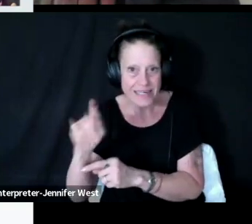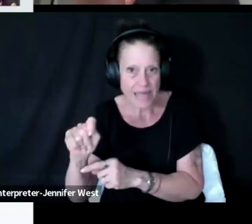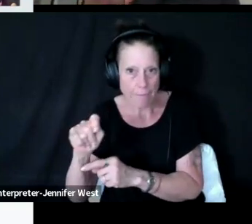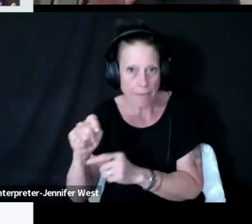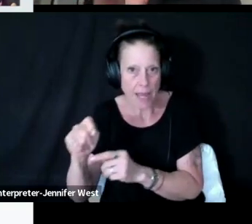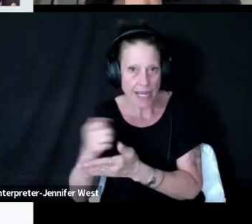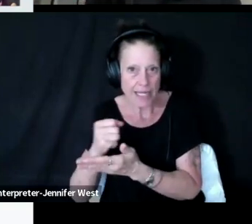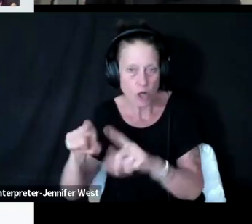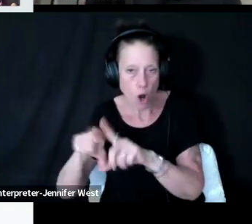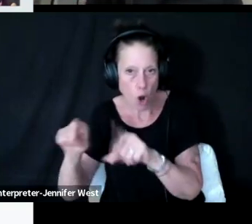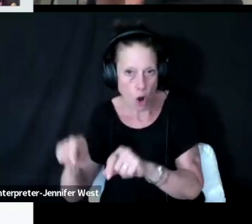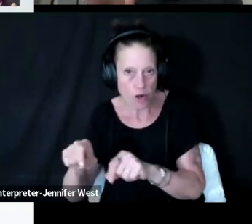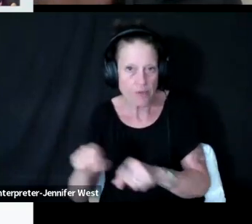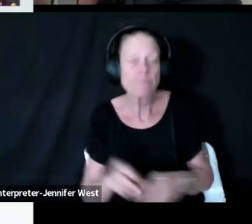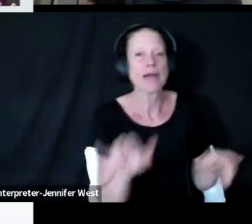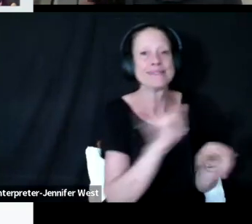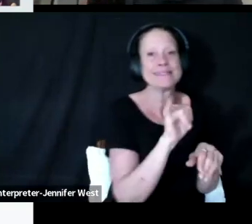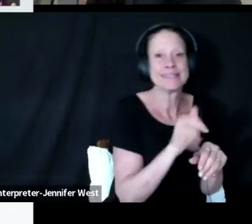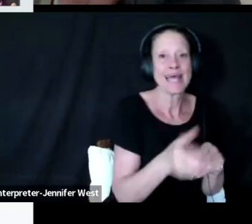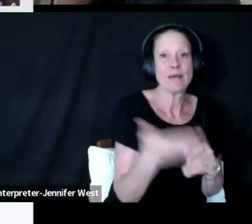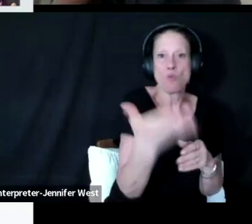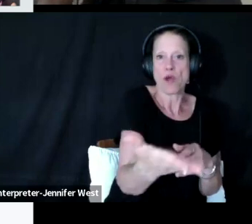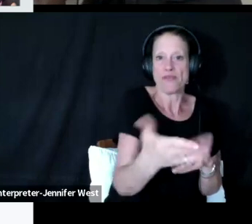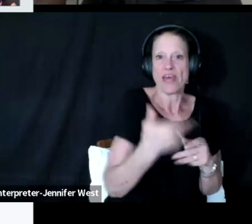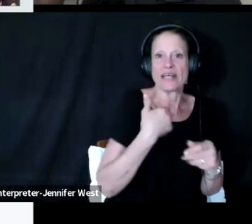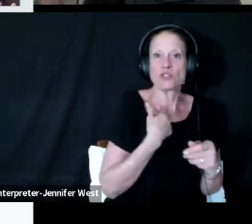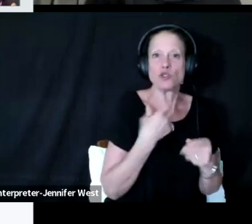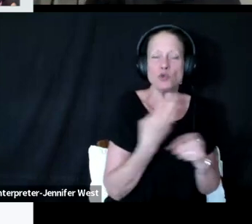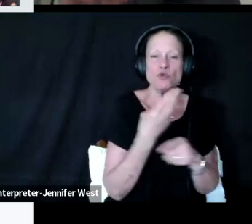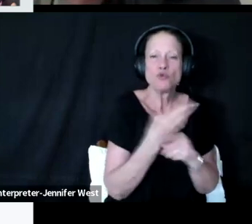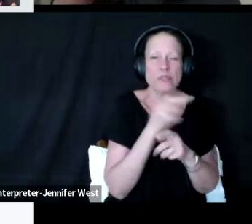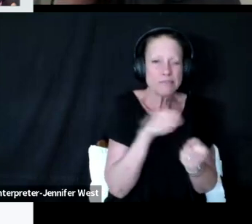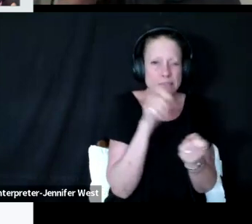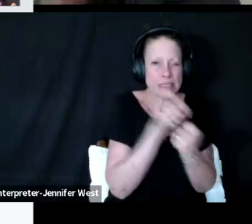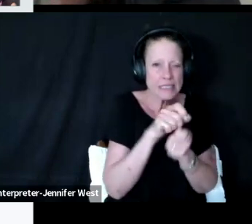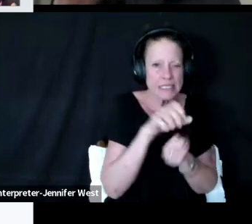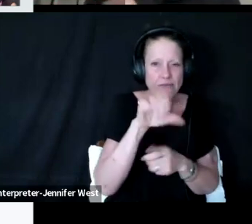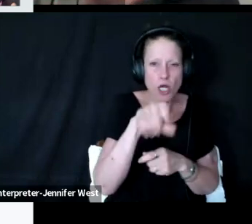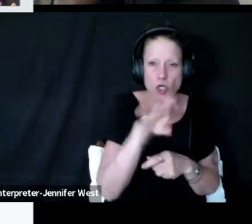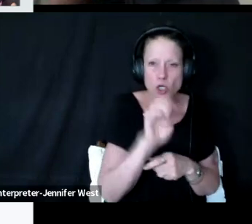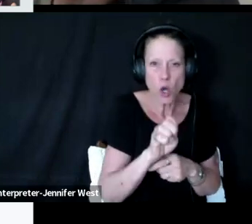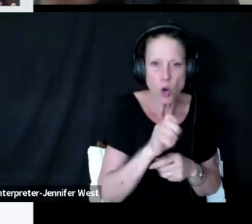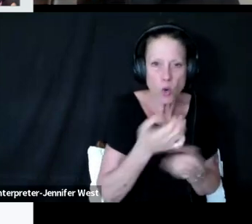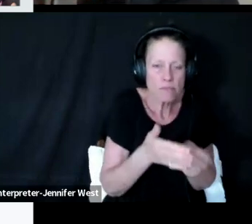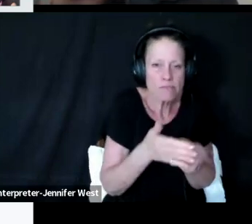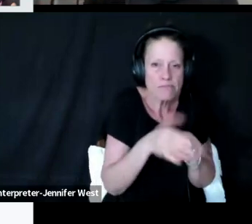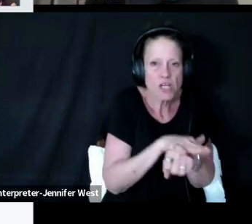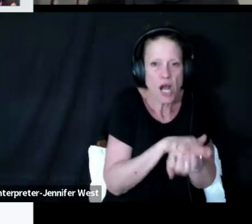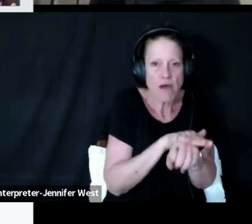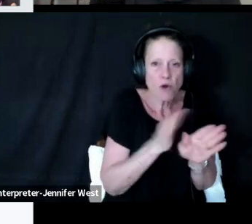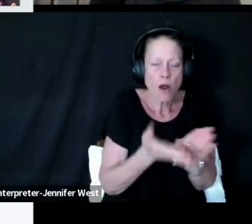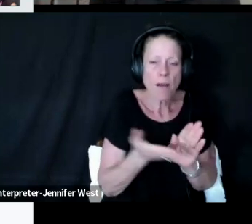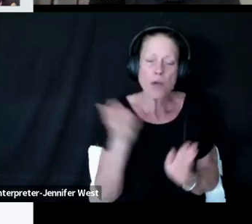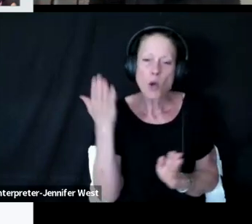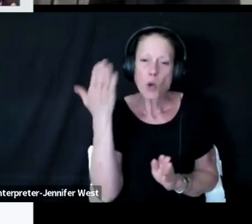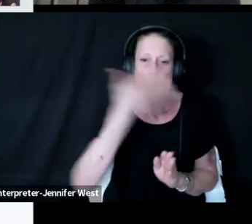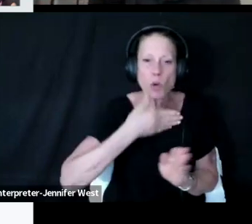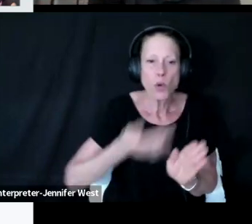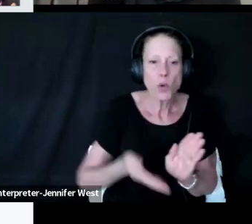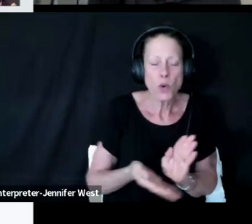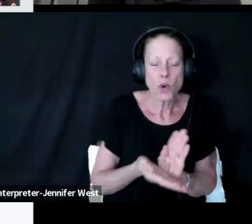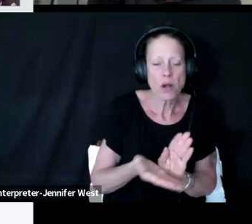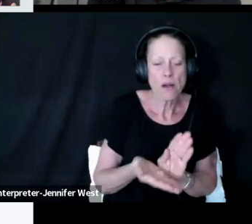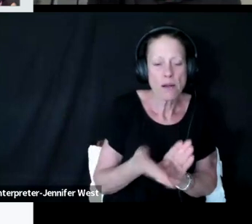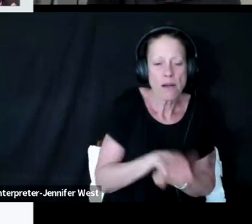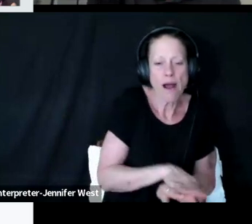PIN. And if you wanted to cover up a social security number, you could add that additional layer of security.